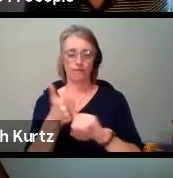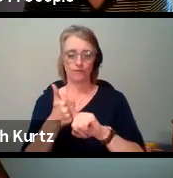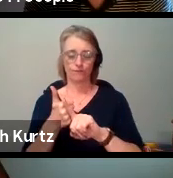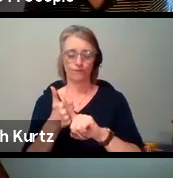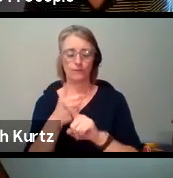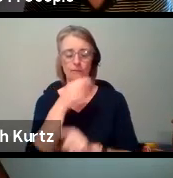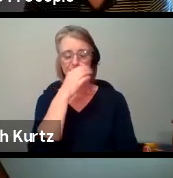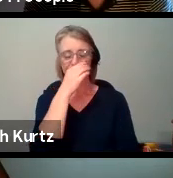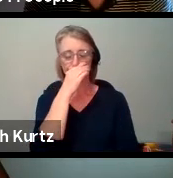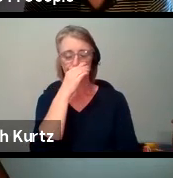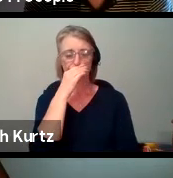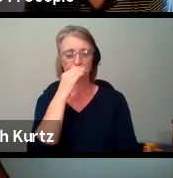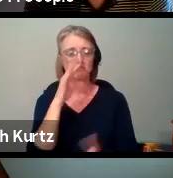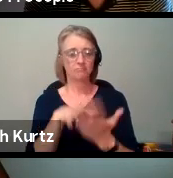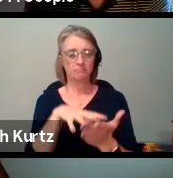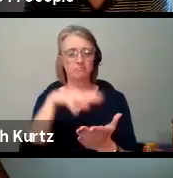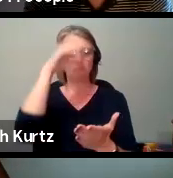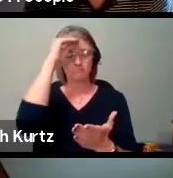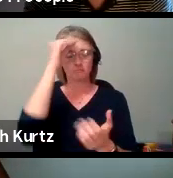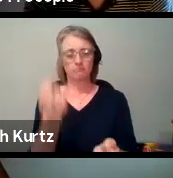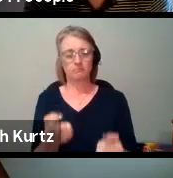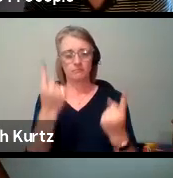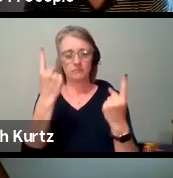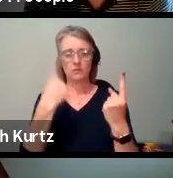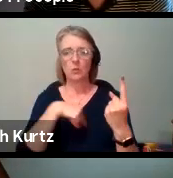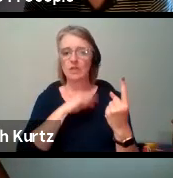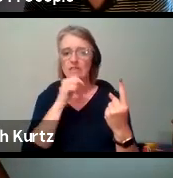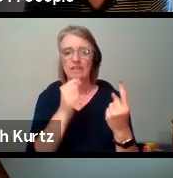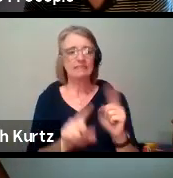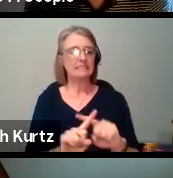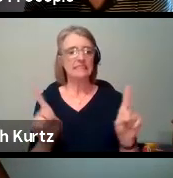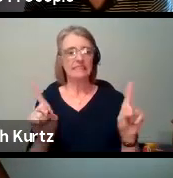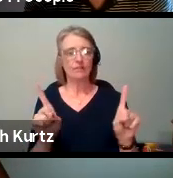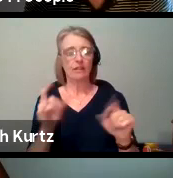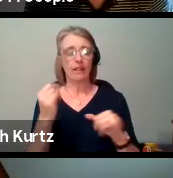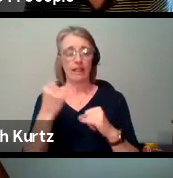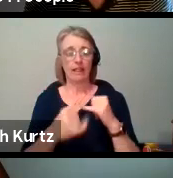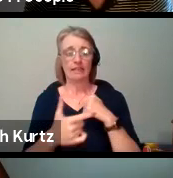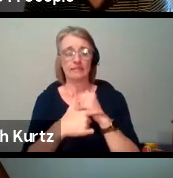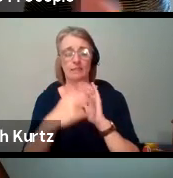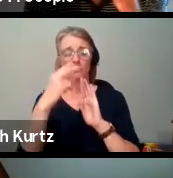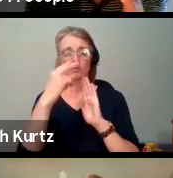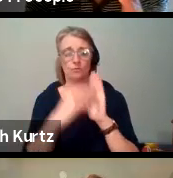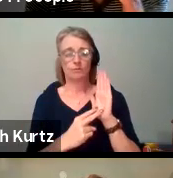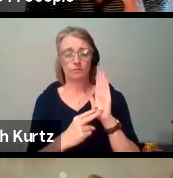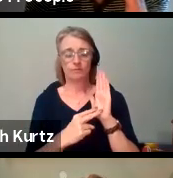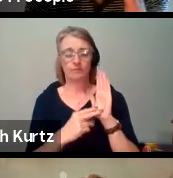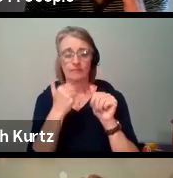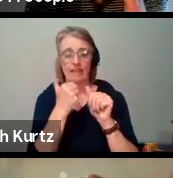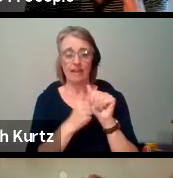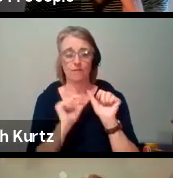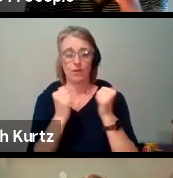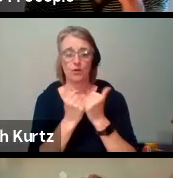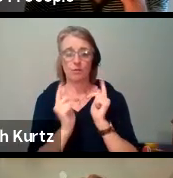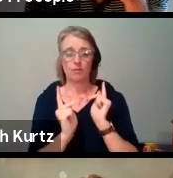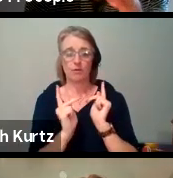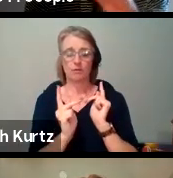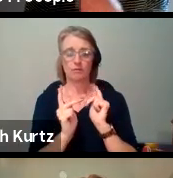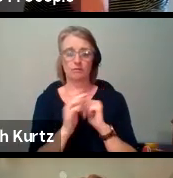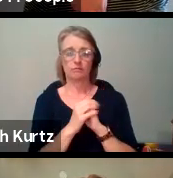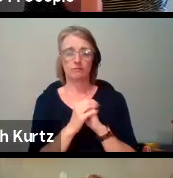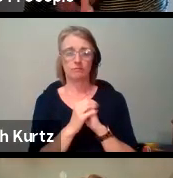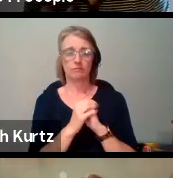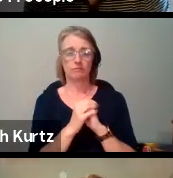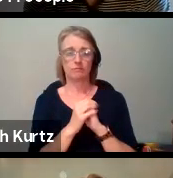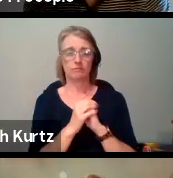and understand that we're not different. The last time I read, every group of people had 23 pairs of